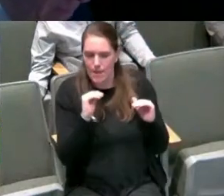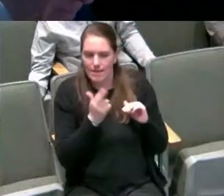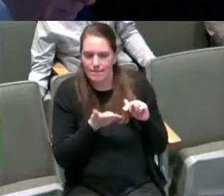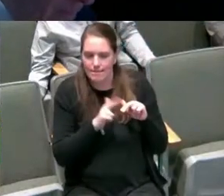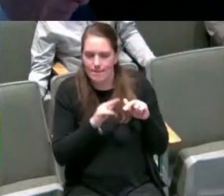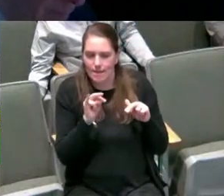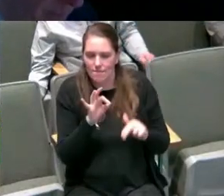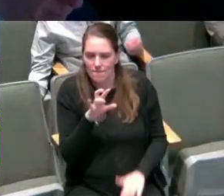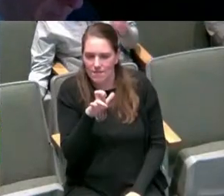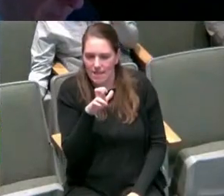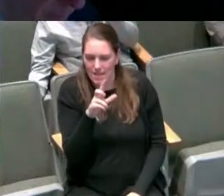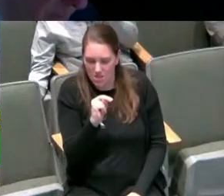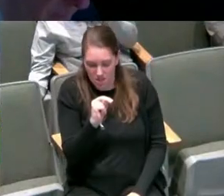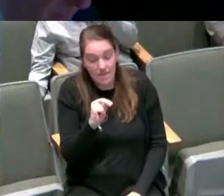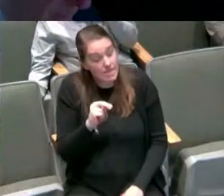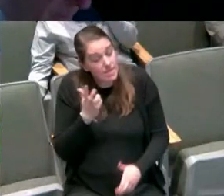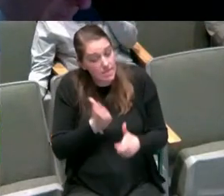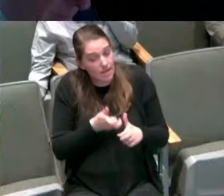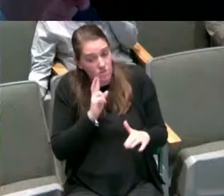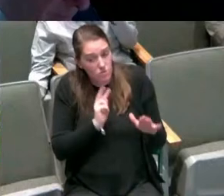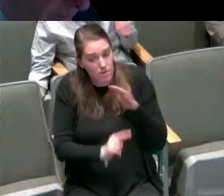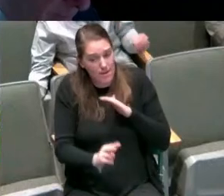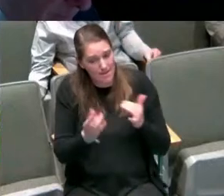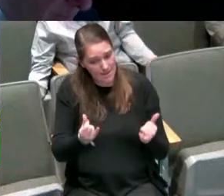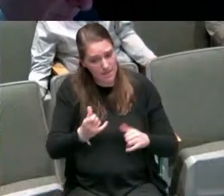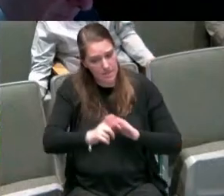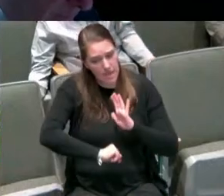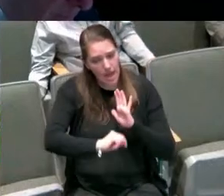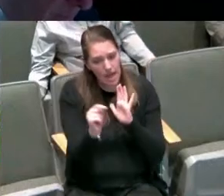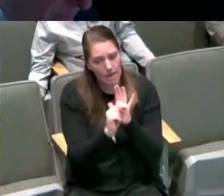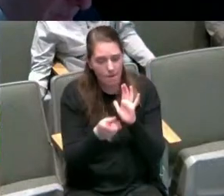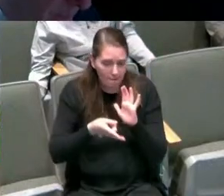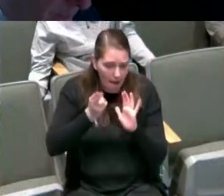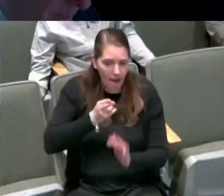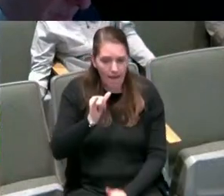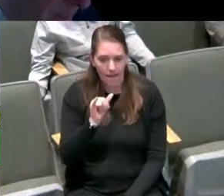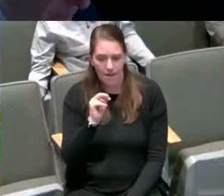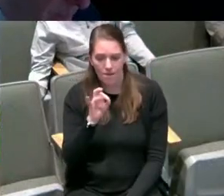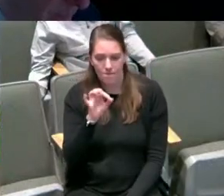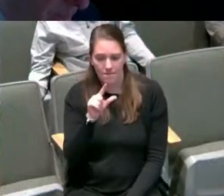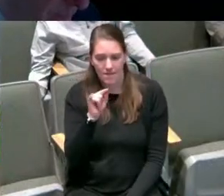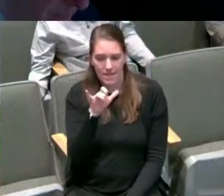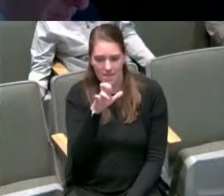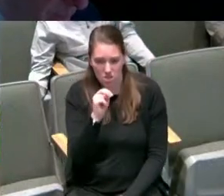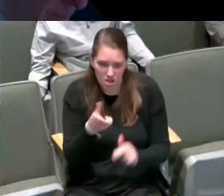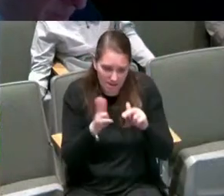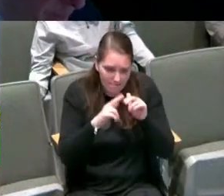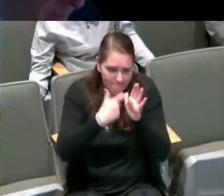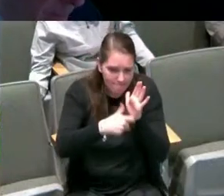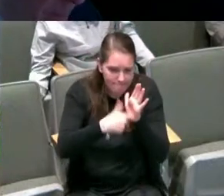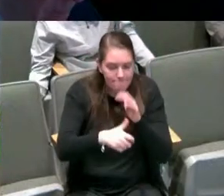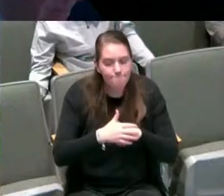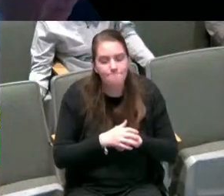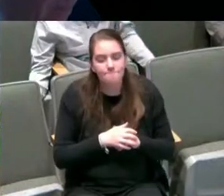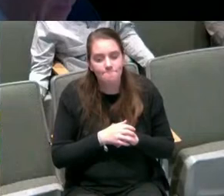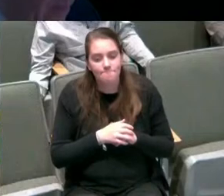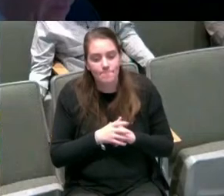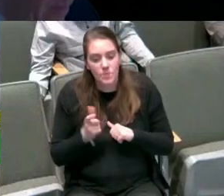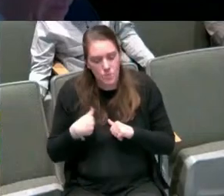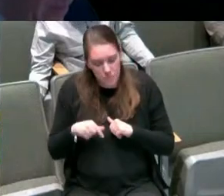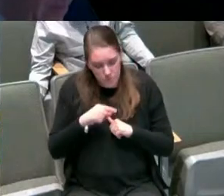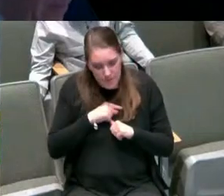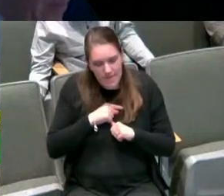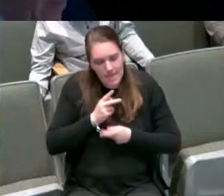are difficult to predict in periods of higher inflation the review process paid close attention to and carefully evaluated the targeted service